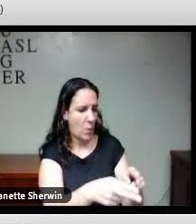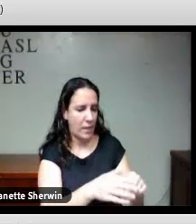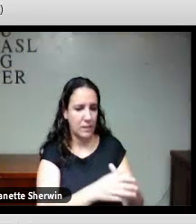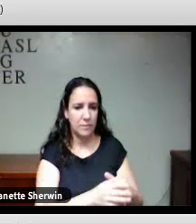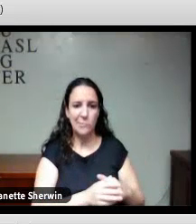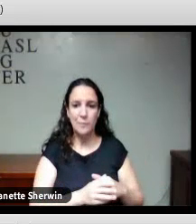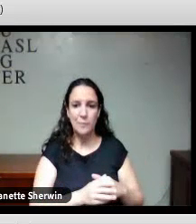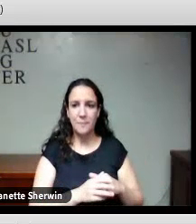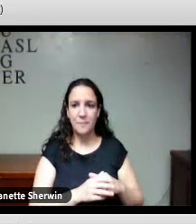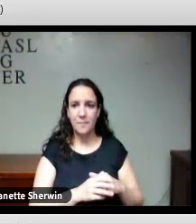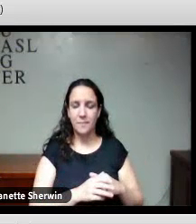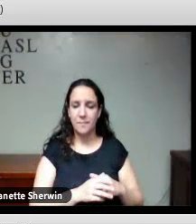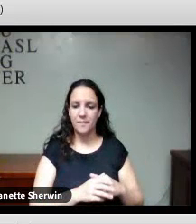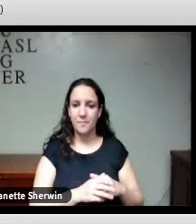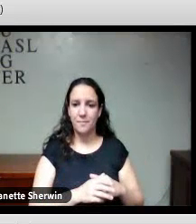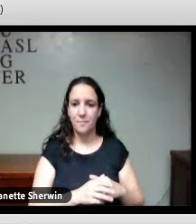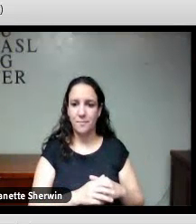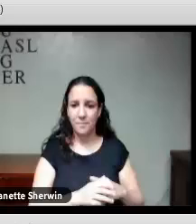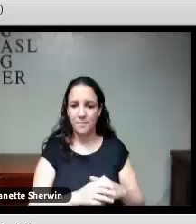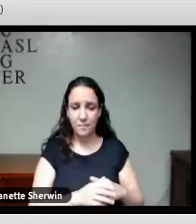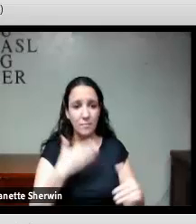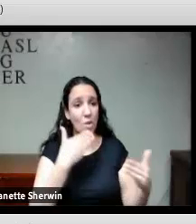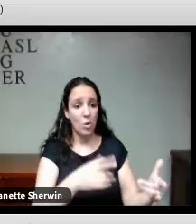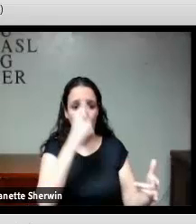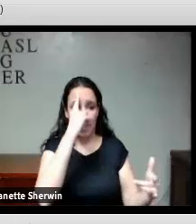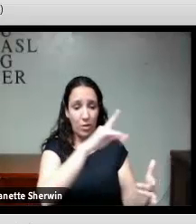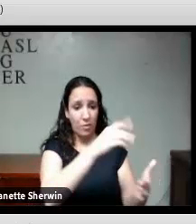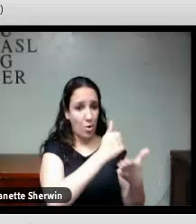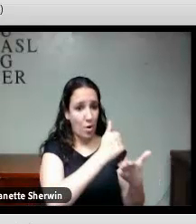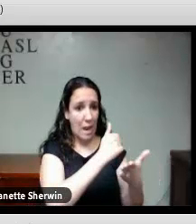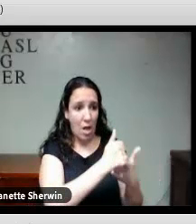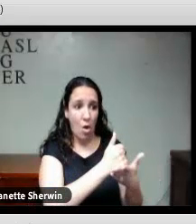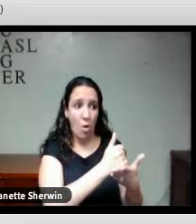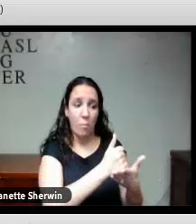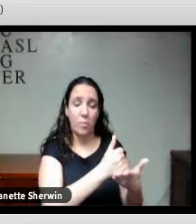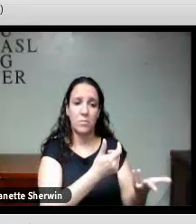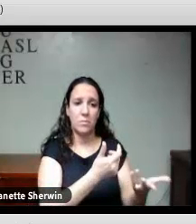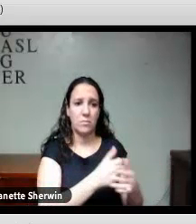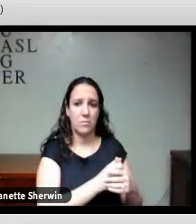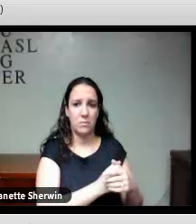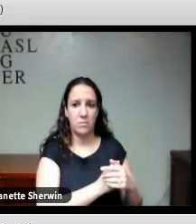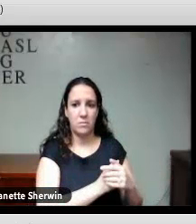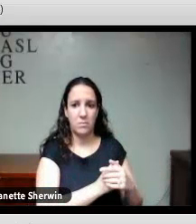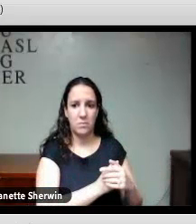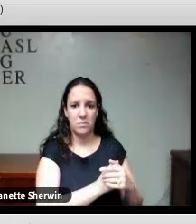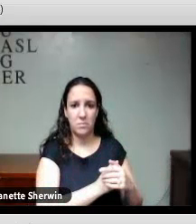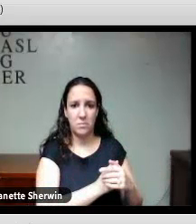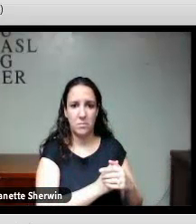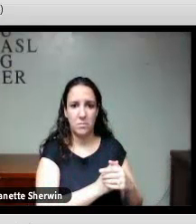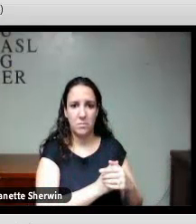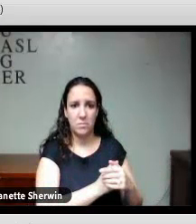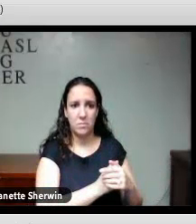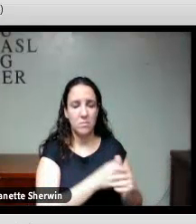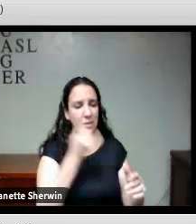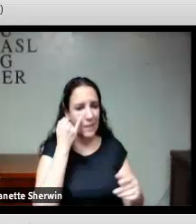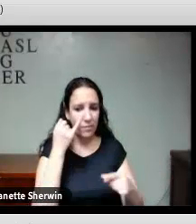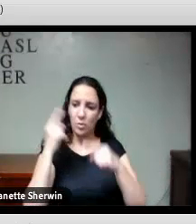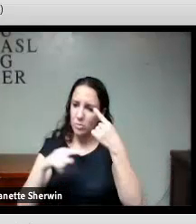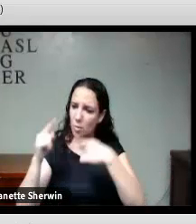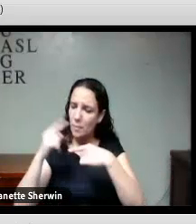but thank you for your help. I hope you have you're developing a long list here in your notes because, like I said, if you go back and refer to this